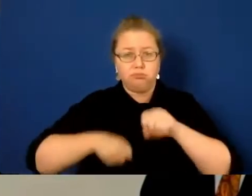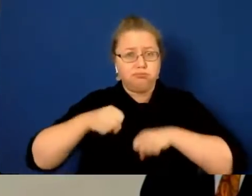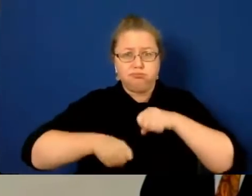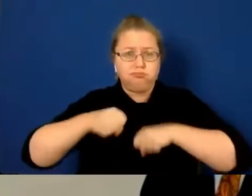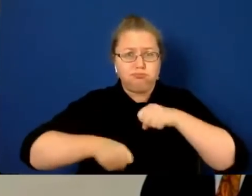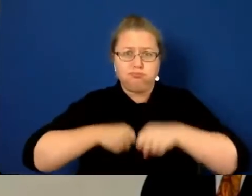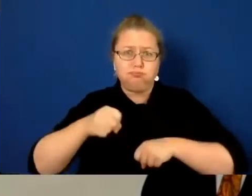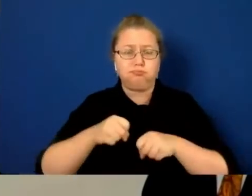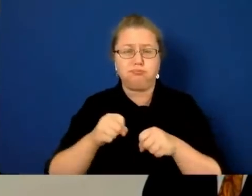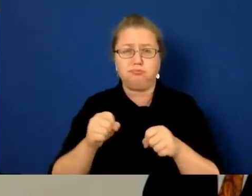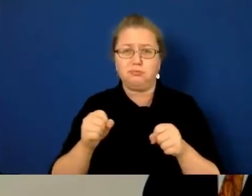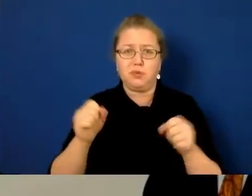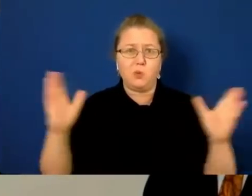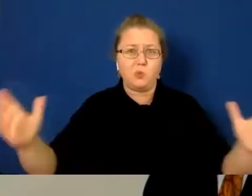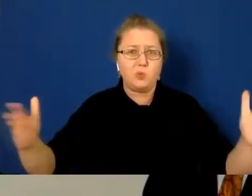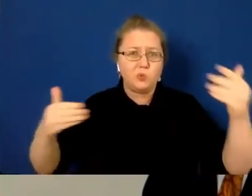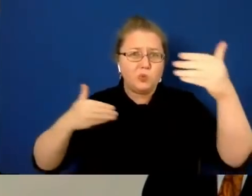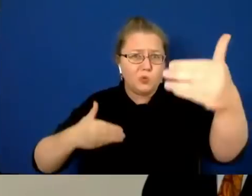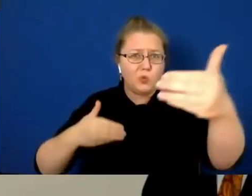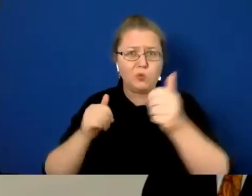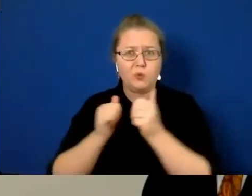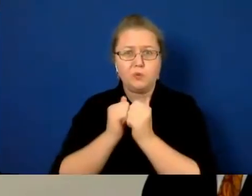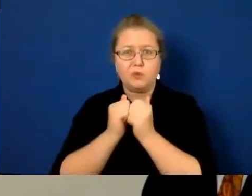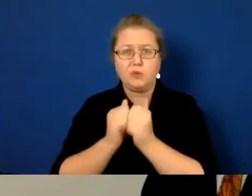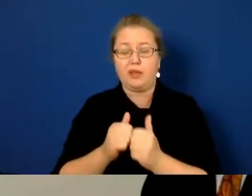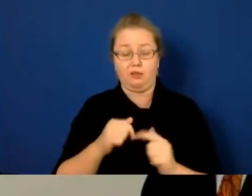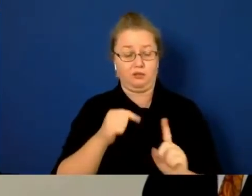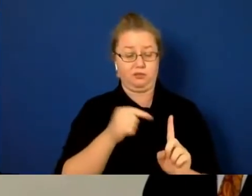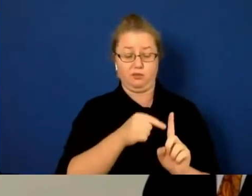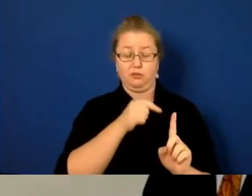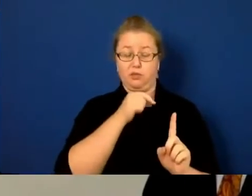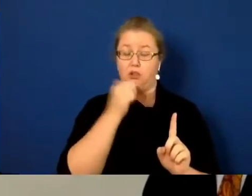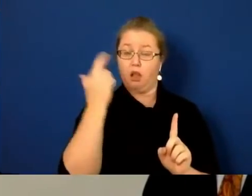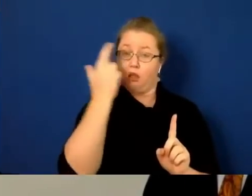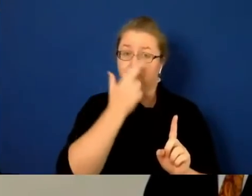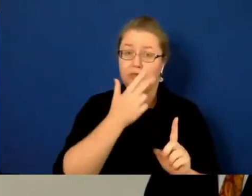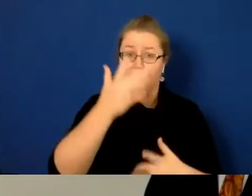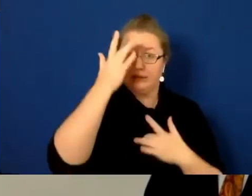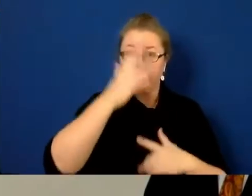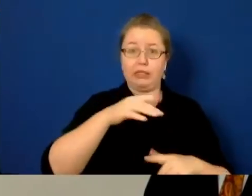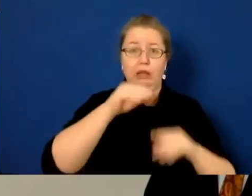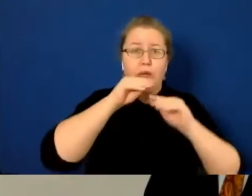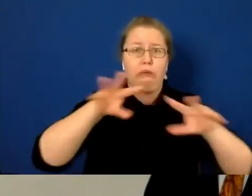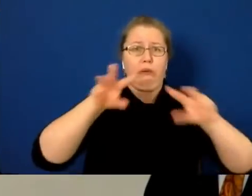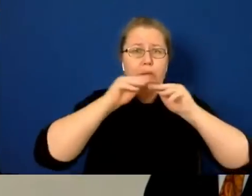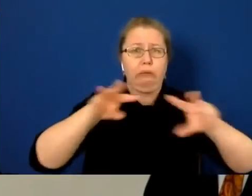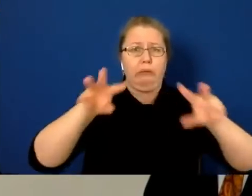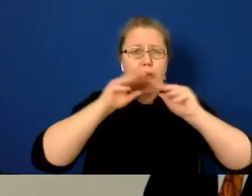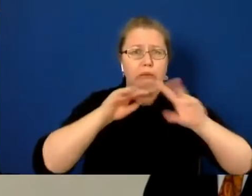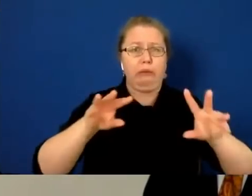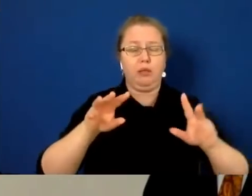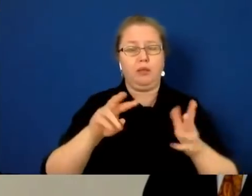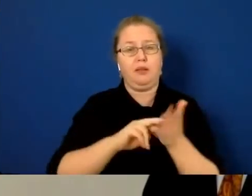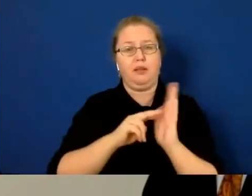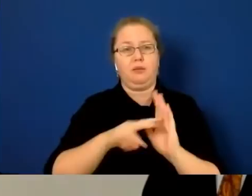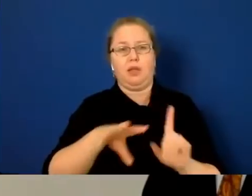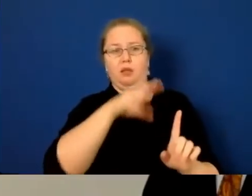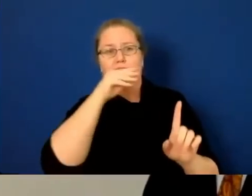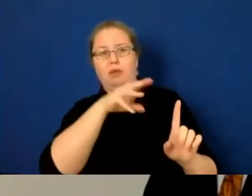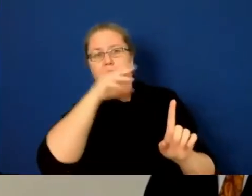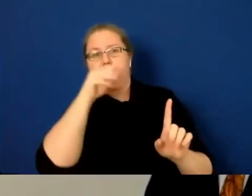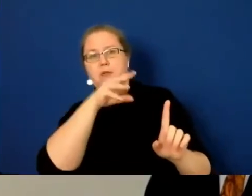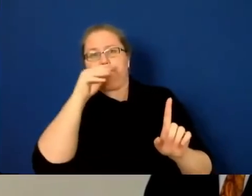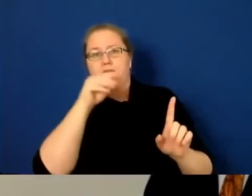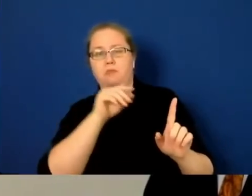with. But some people we know spread to more, and it's the situations that we create that allow that to happen. So